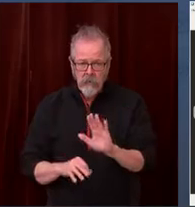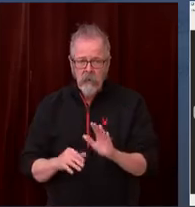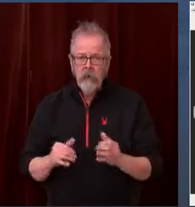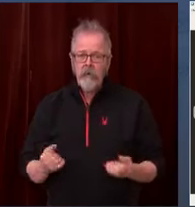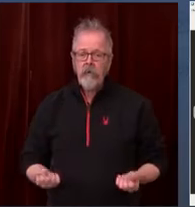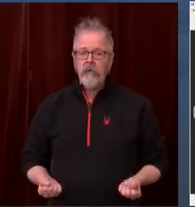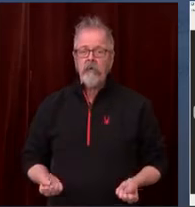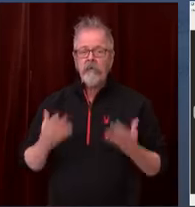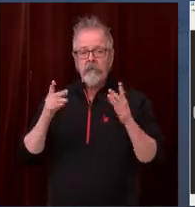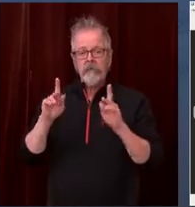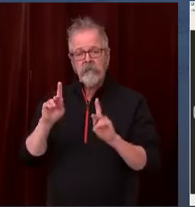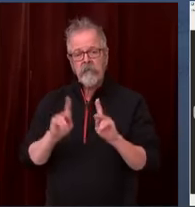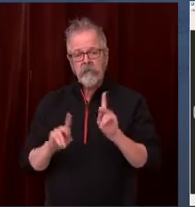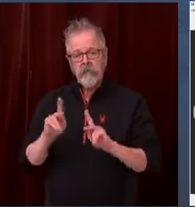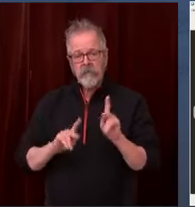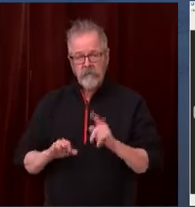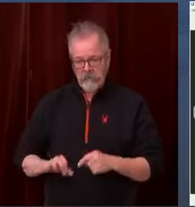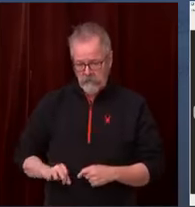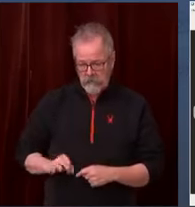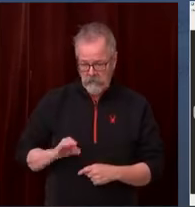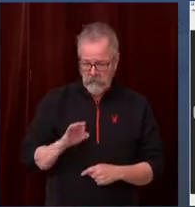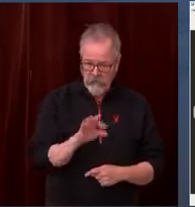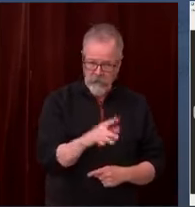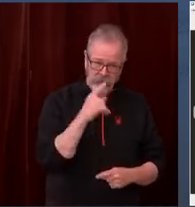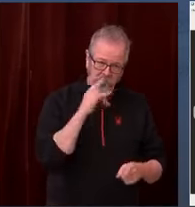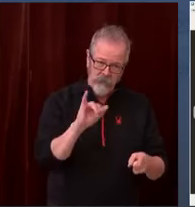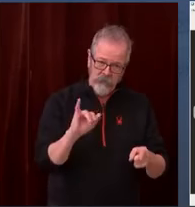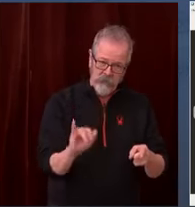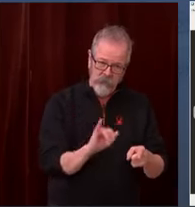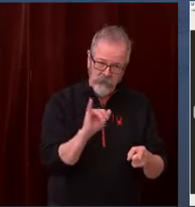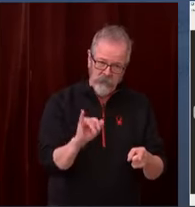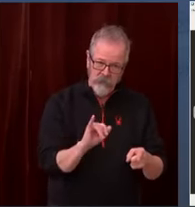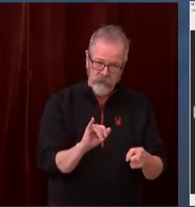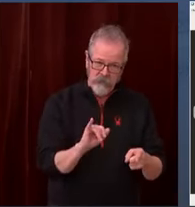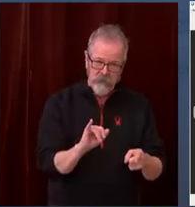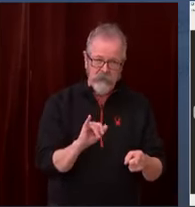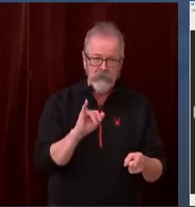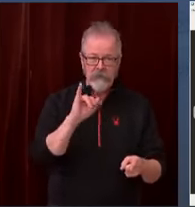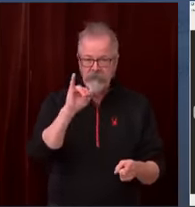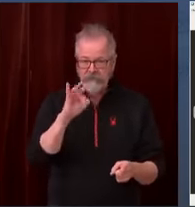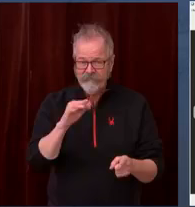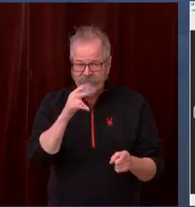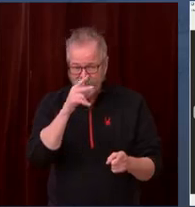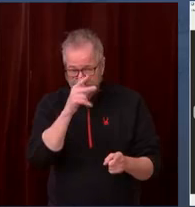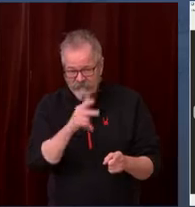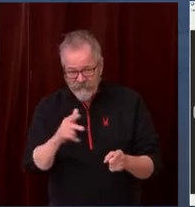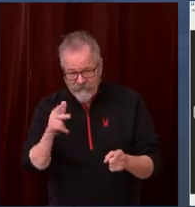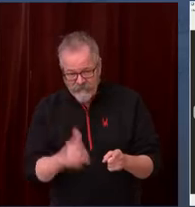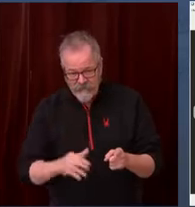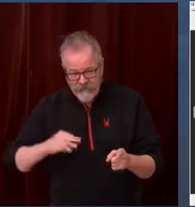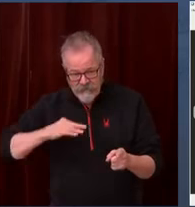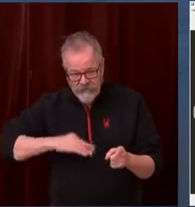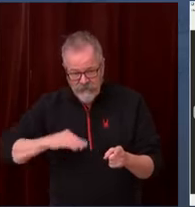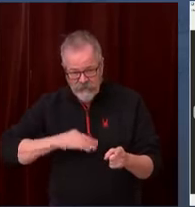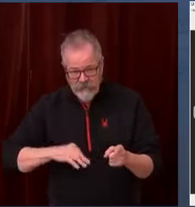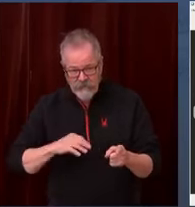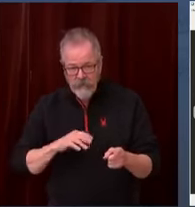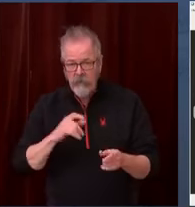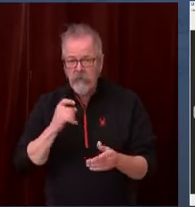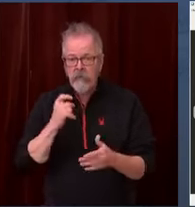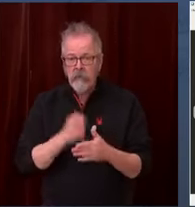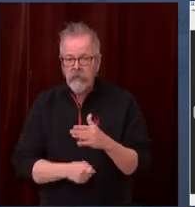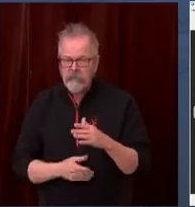scores. People with poor credit are expected to pay more than twice as much as those with excellent